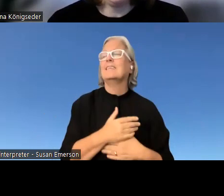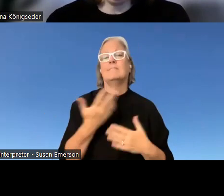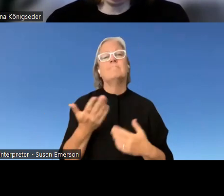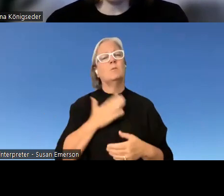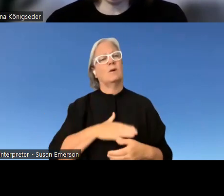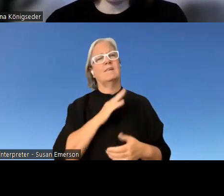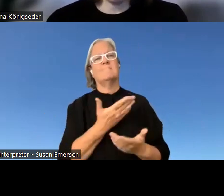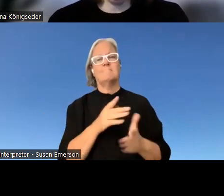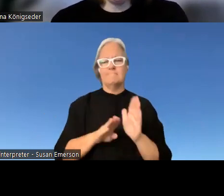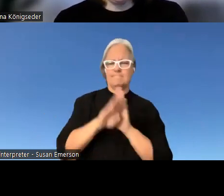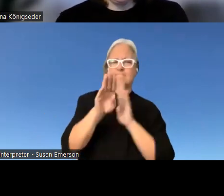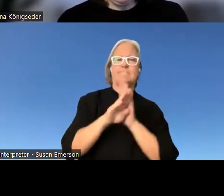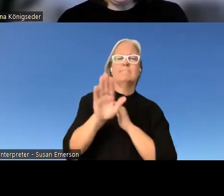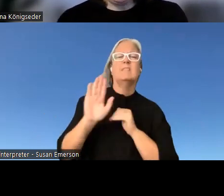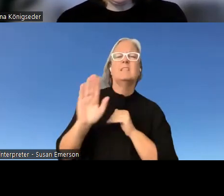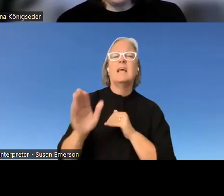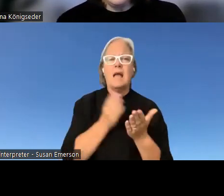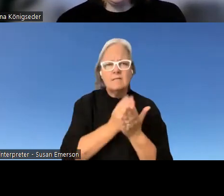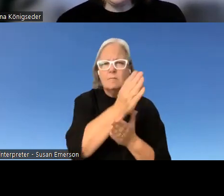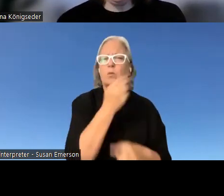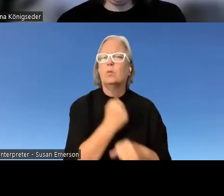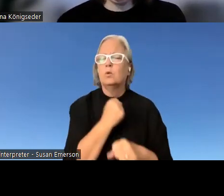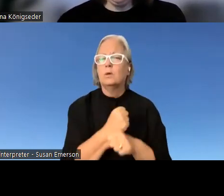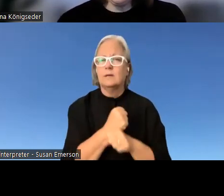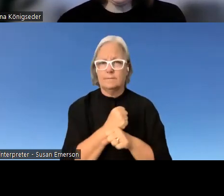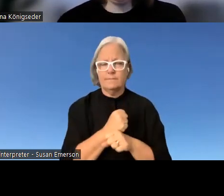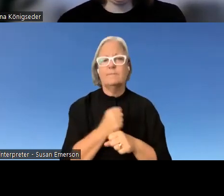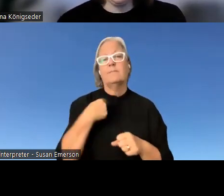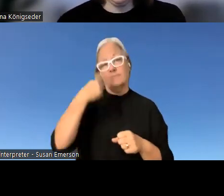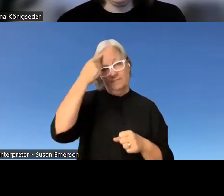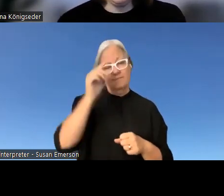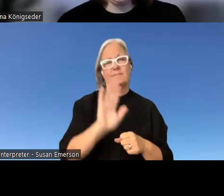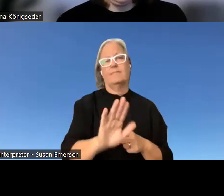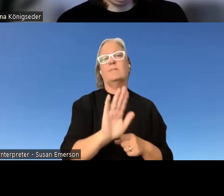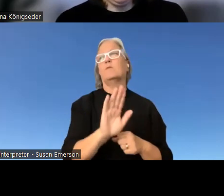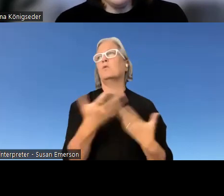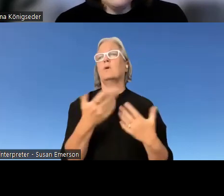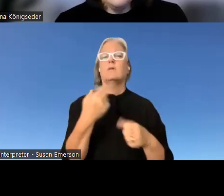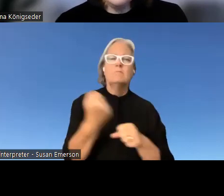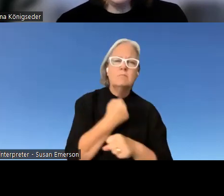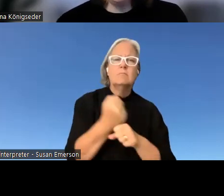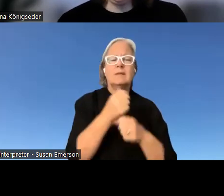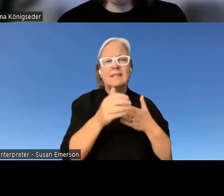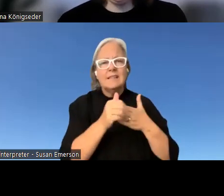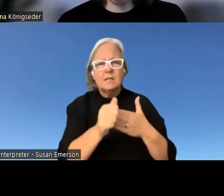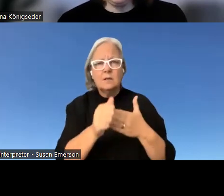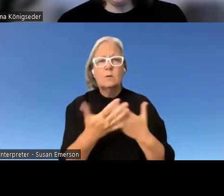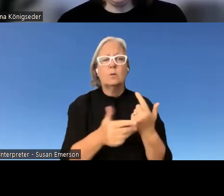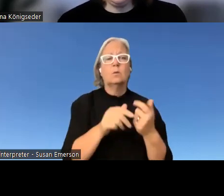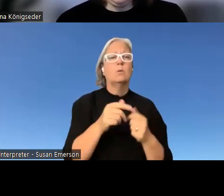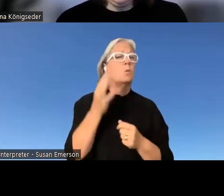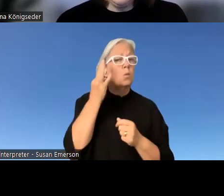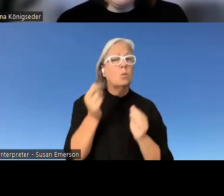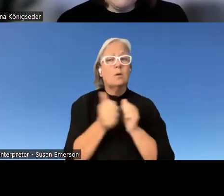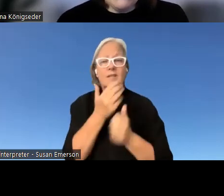careers. Here again, a focus also when it comes to career development and leadership development, bringing women with disabilities into